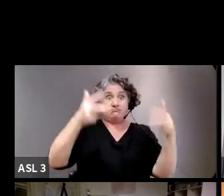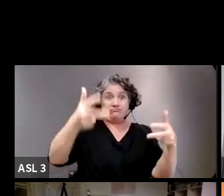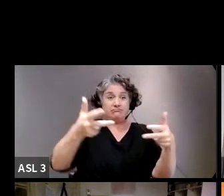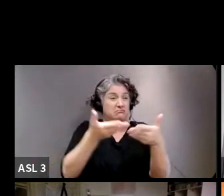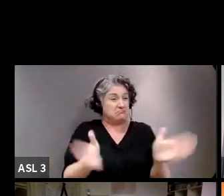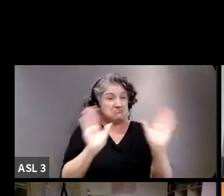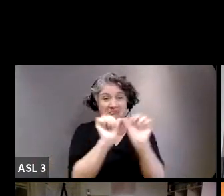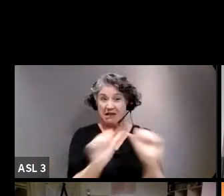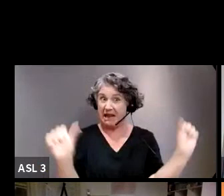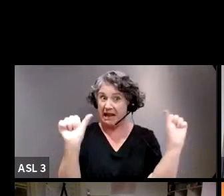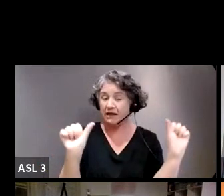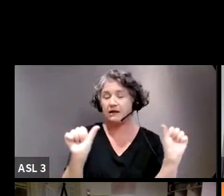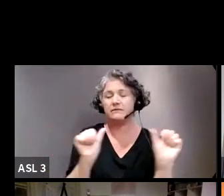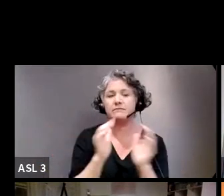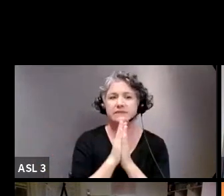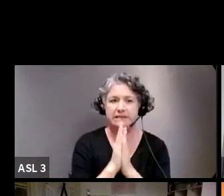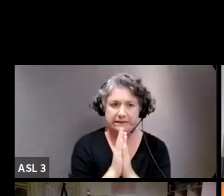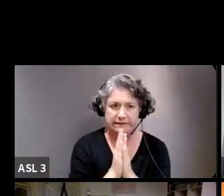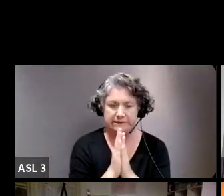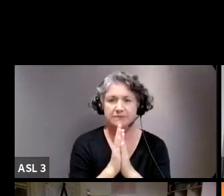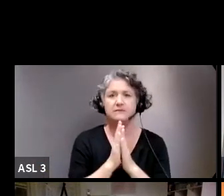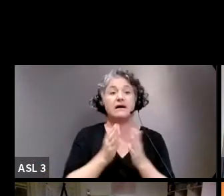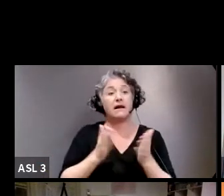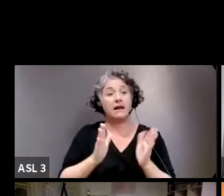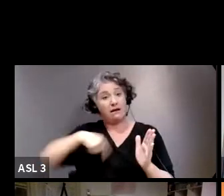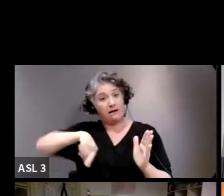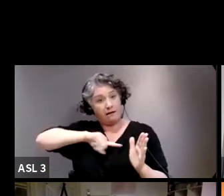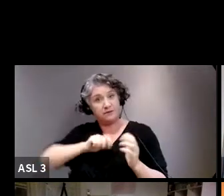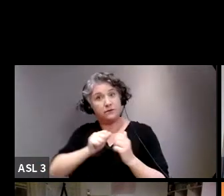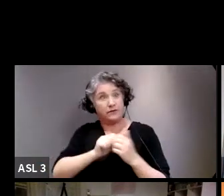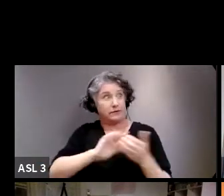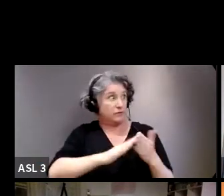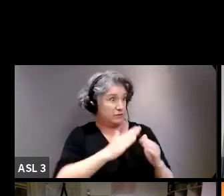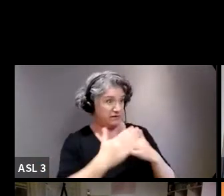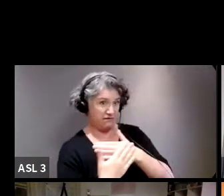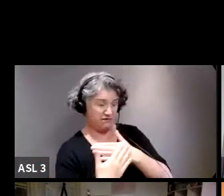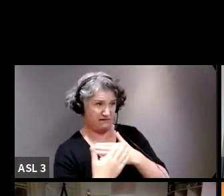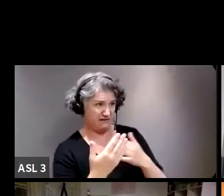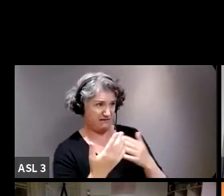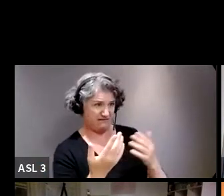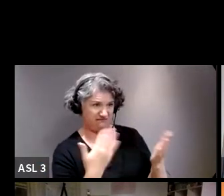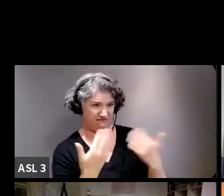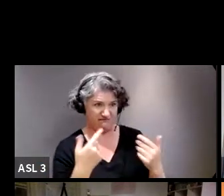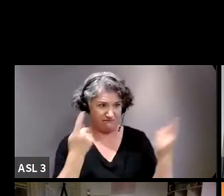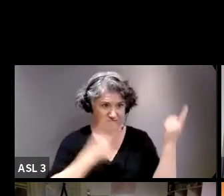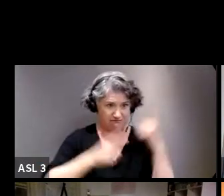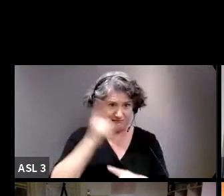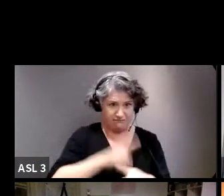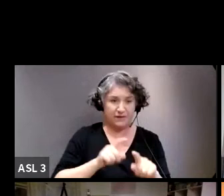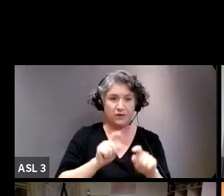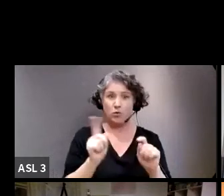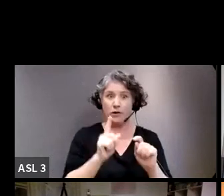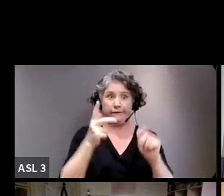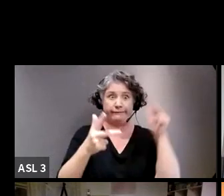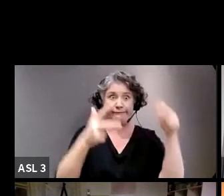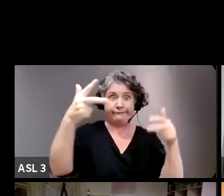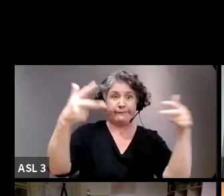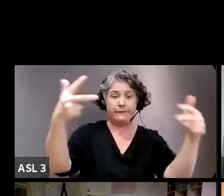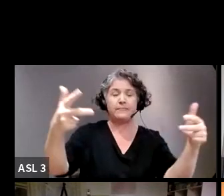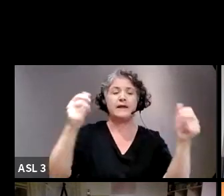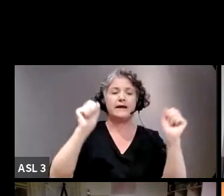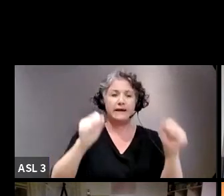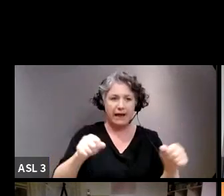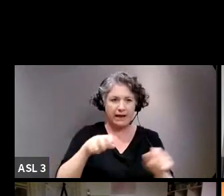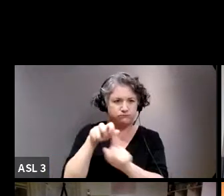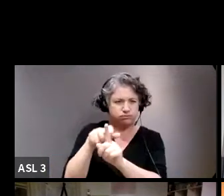us in consultation with our communities on where to put it we will have a much greater ability to address